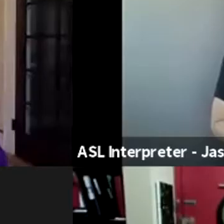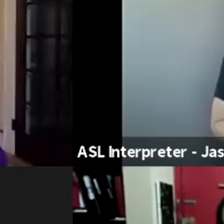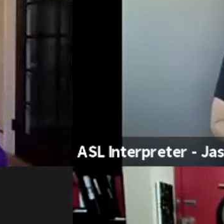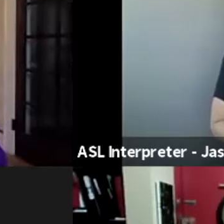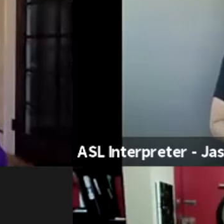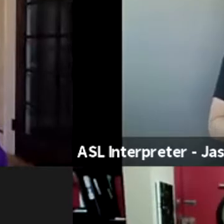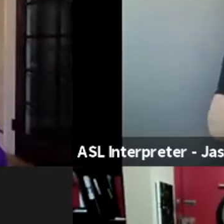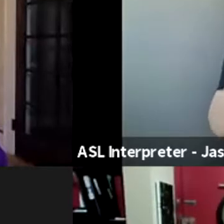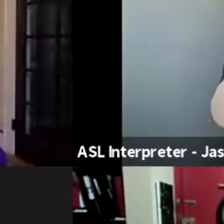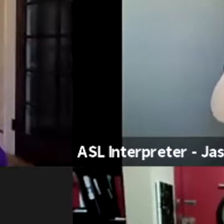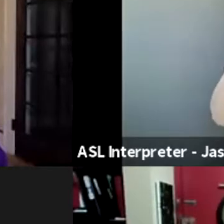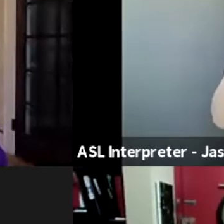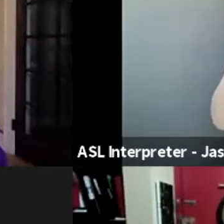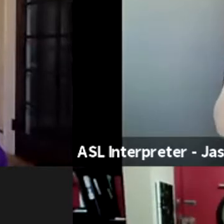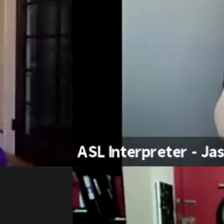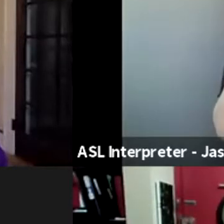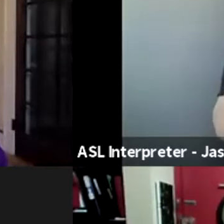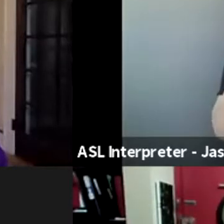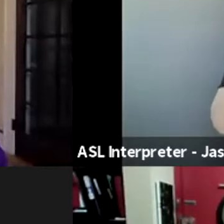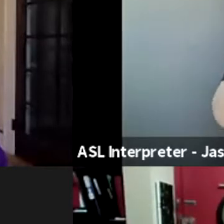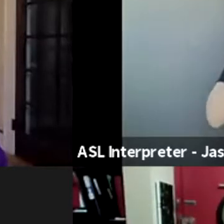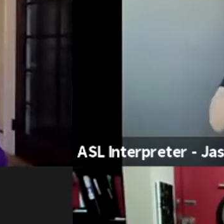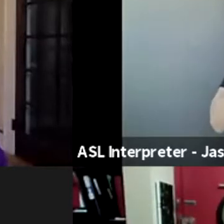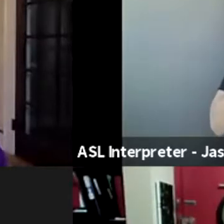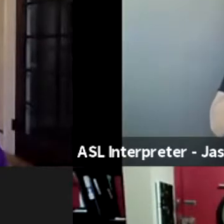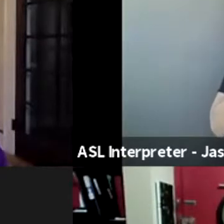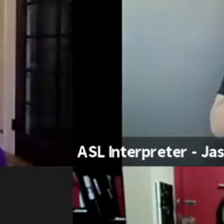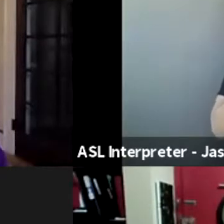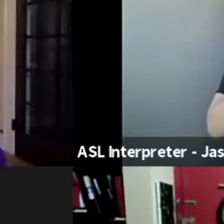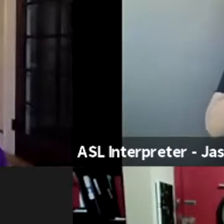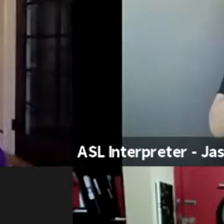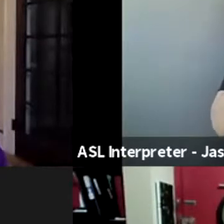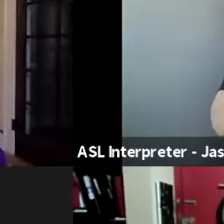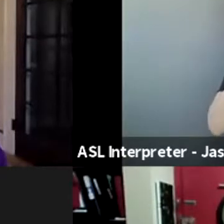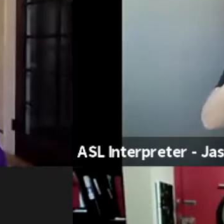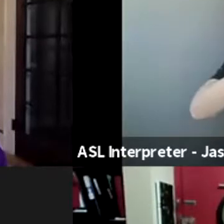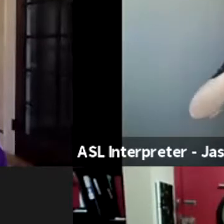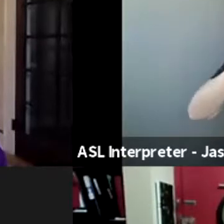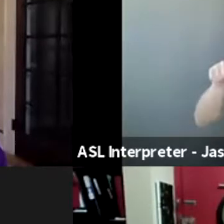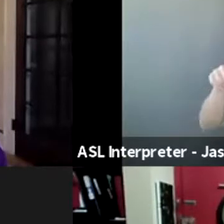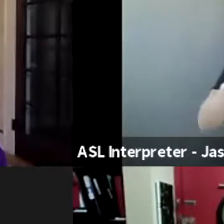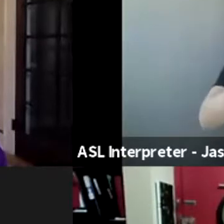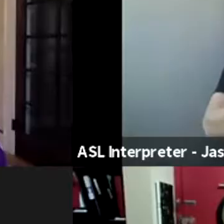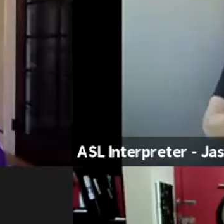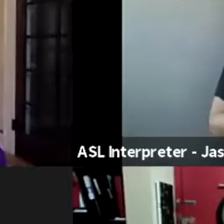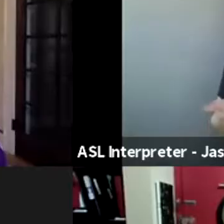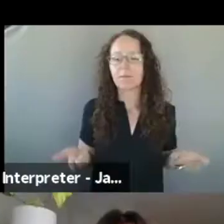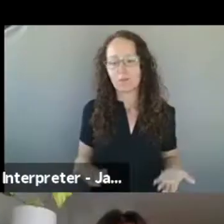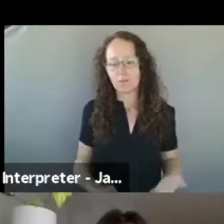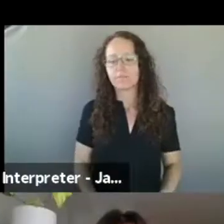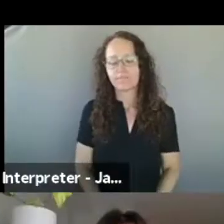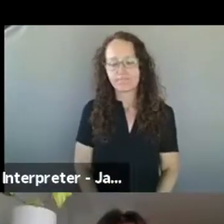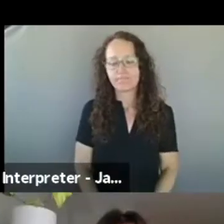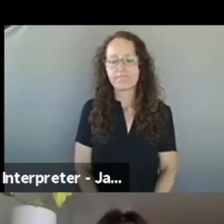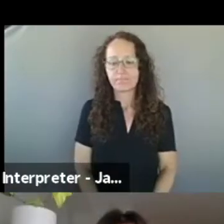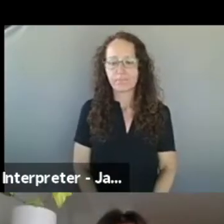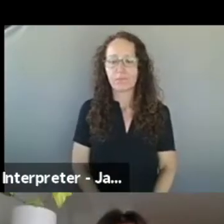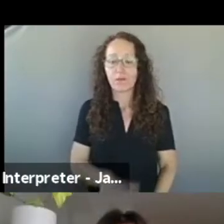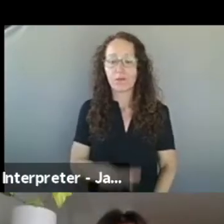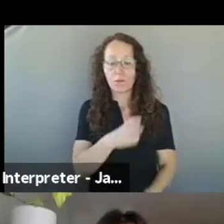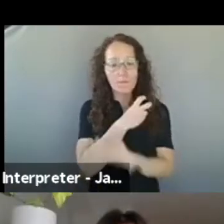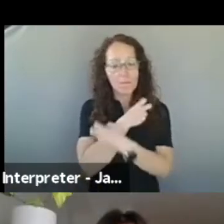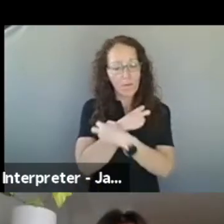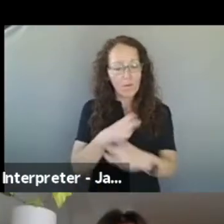wrinkled, taut, and every hue of it. It's welcomed here. I welcome your bones